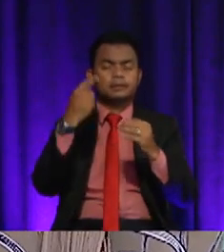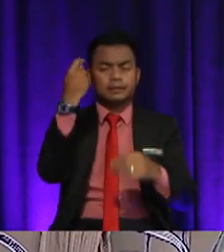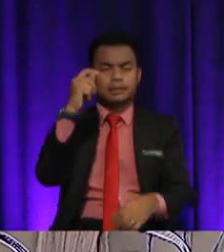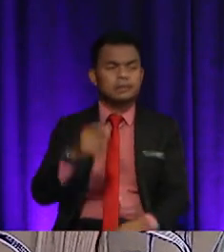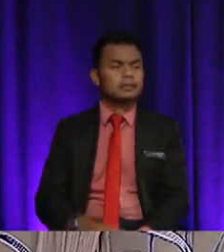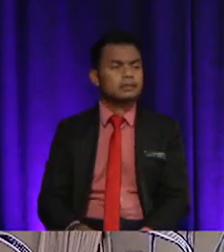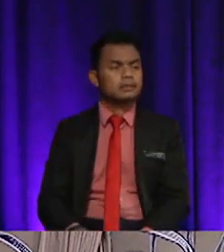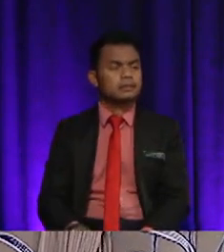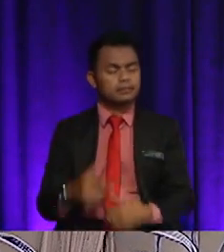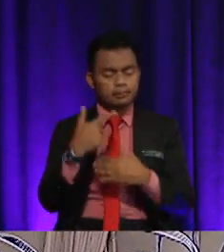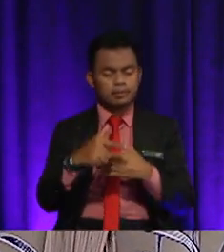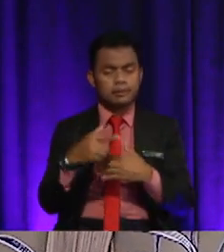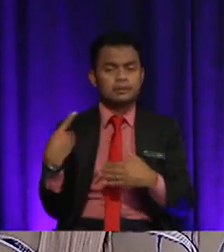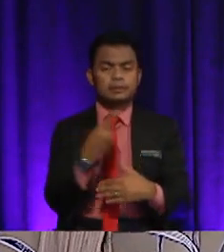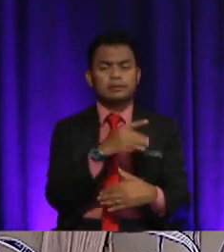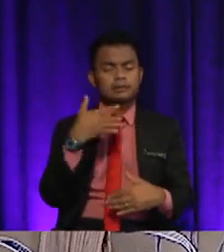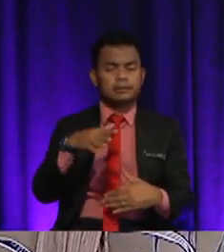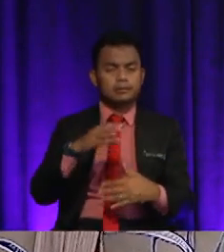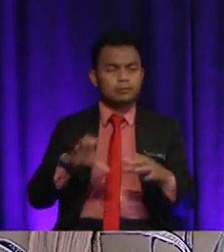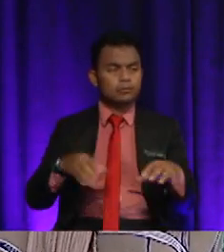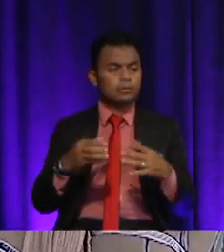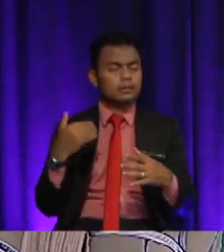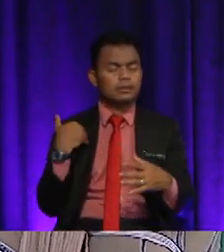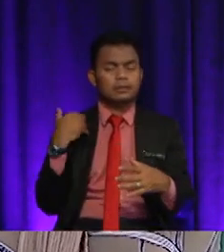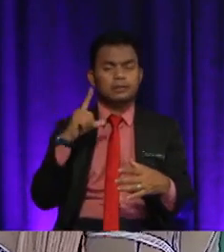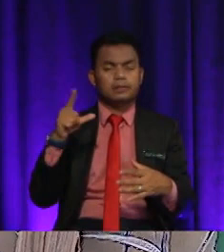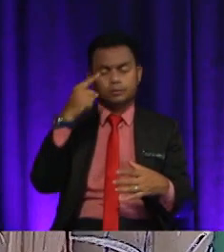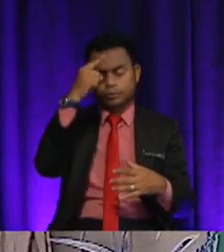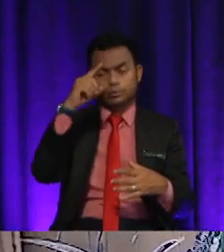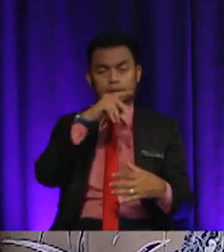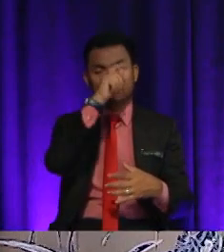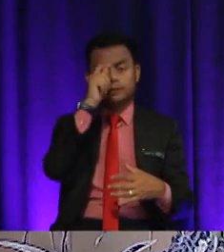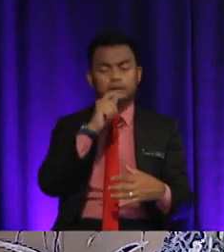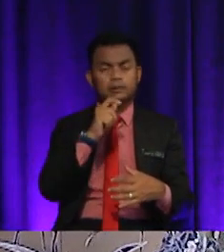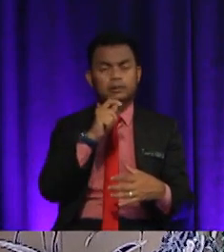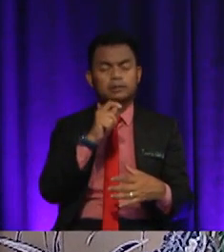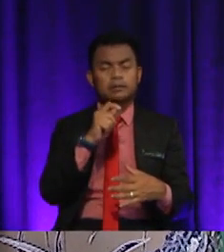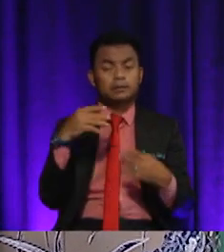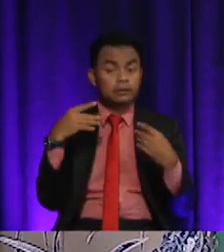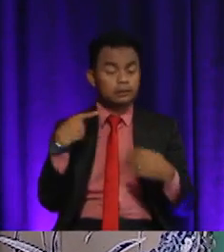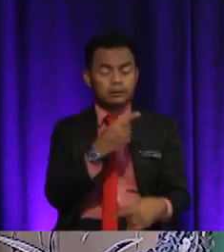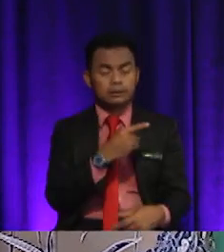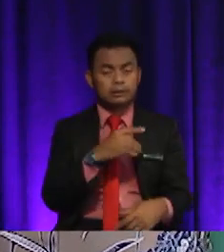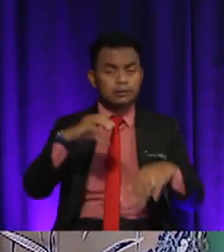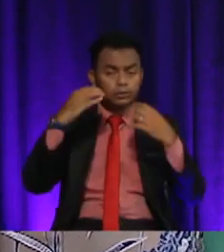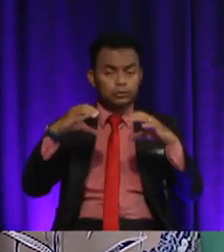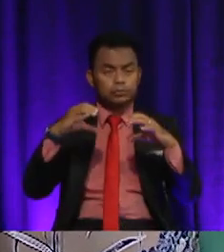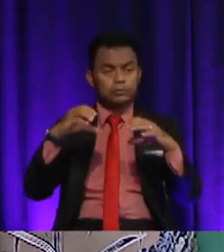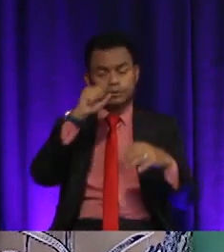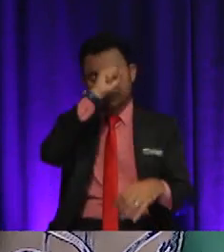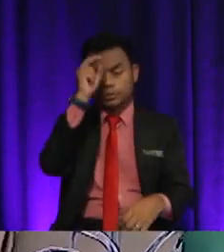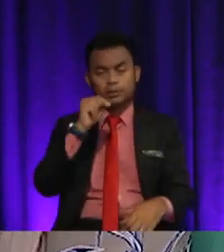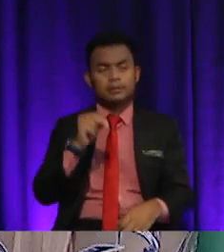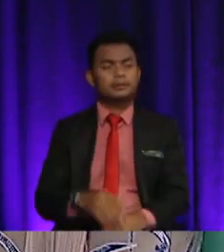have done that, now our next task is for us to attempt the questions. Okay. Okay, so this is a